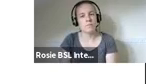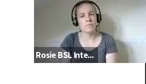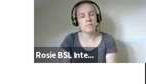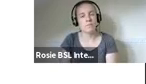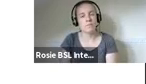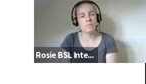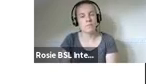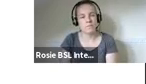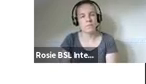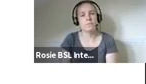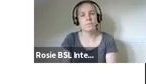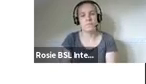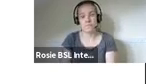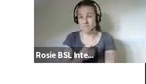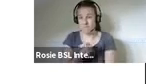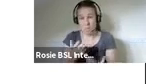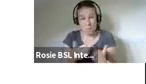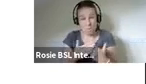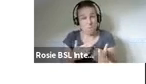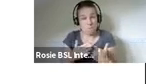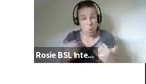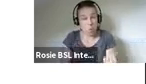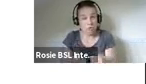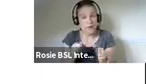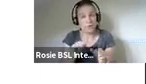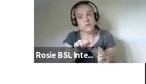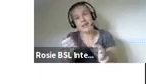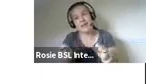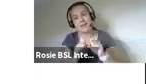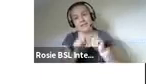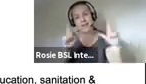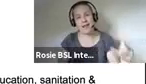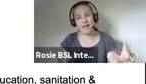is even more pronounced. The next slide.